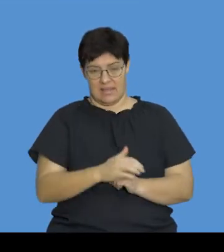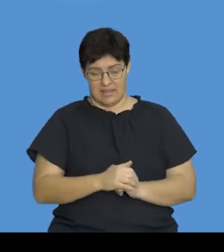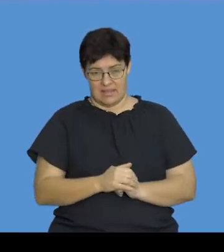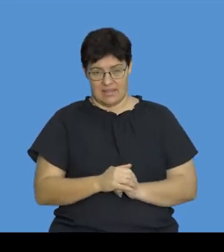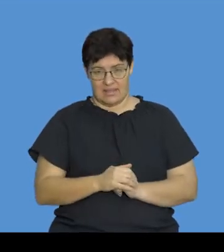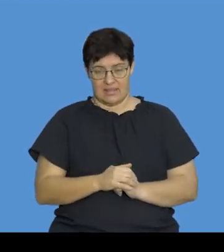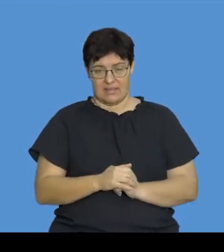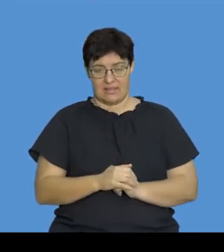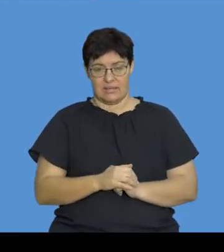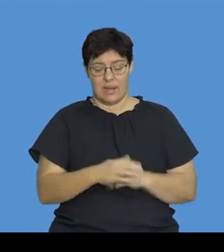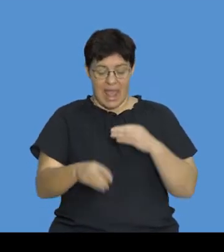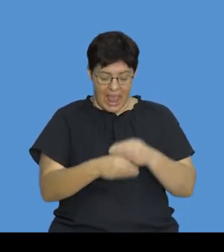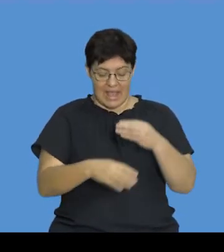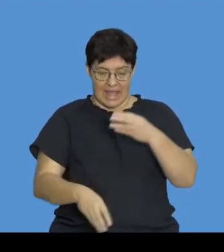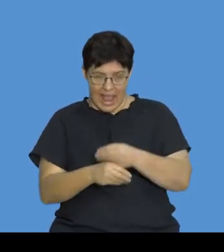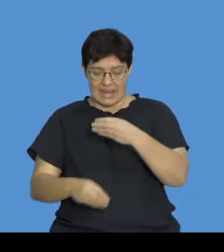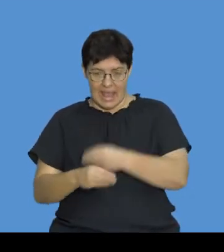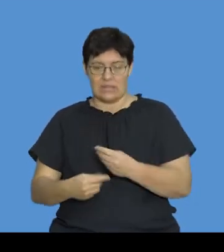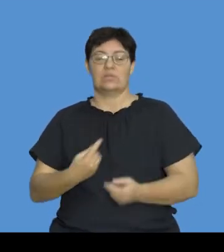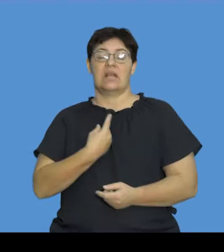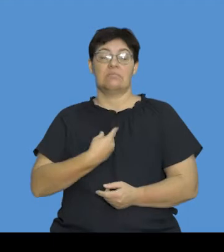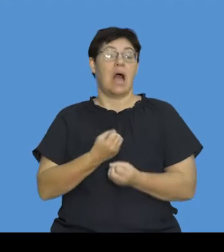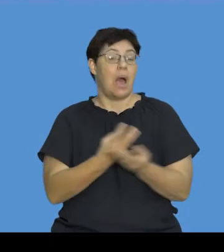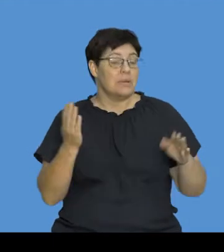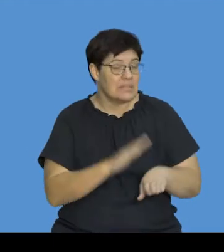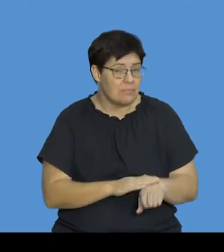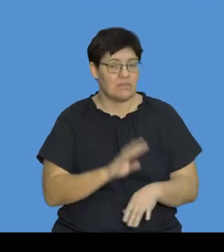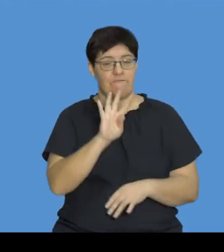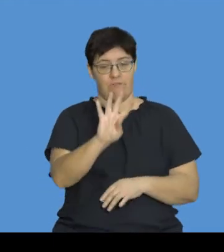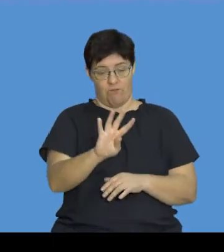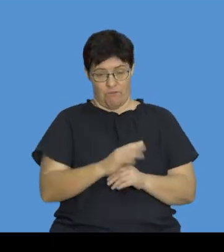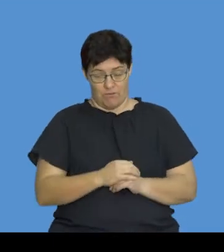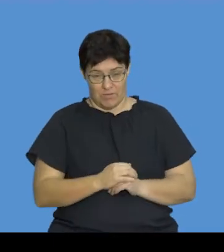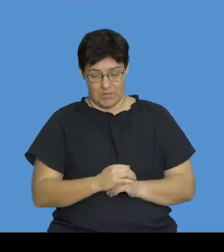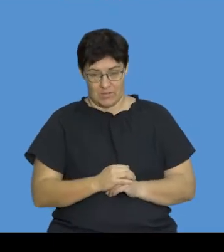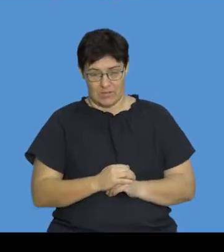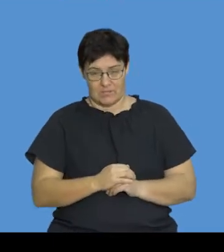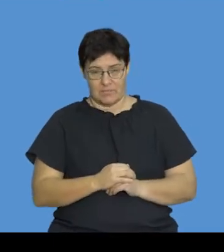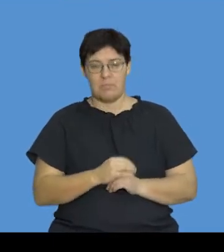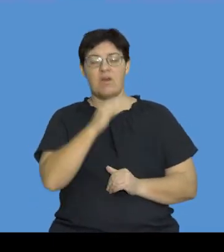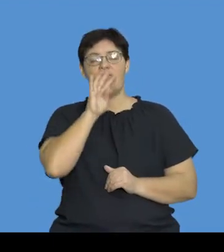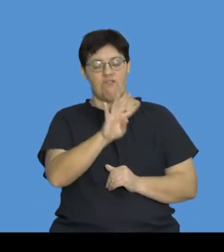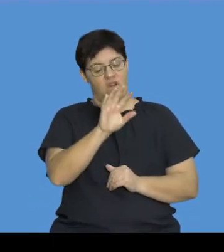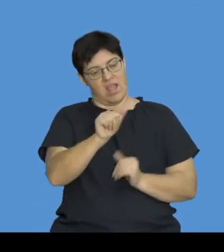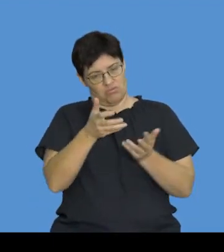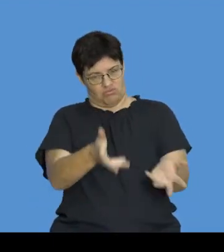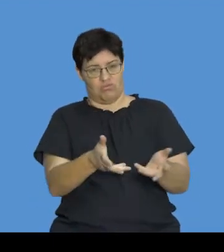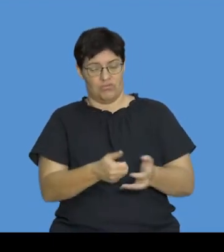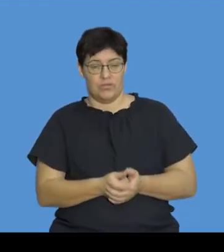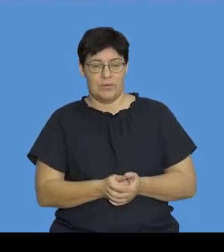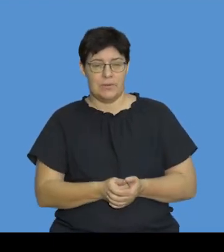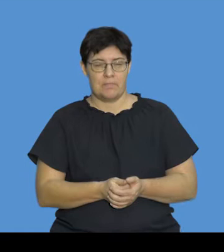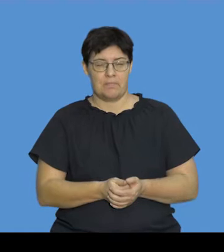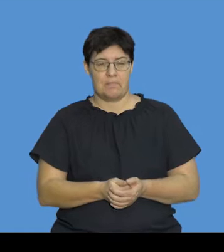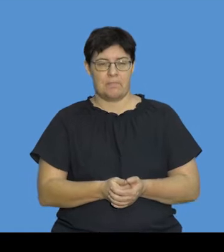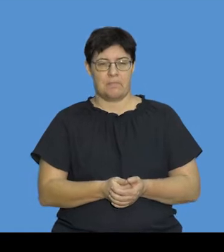we are adding a to itself 4 times. That's what 4a means, right? Now